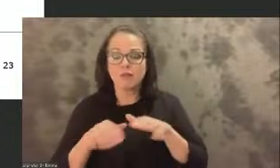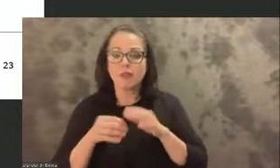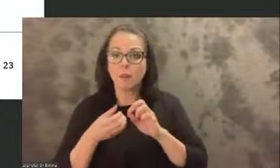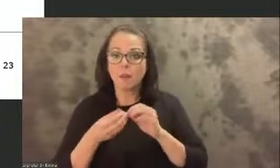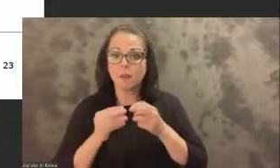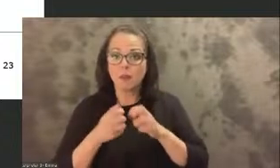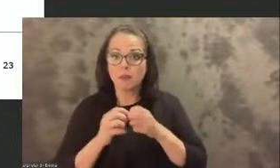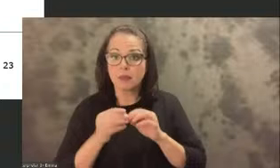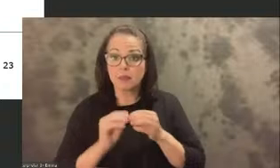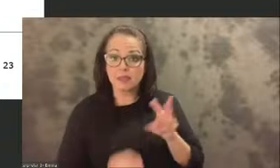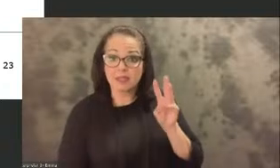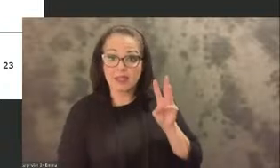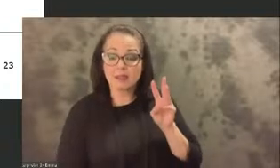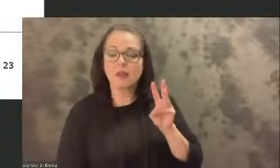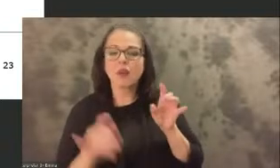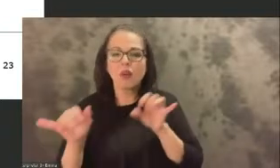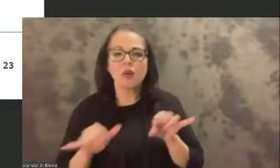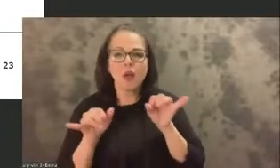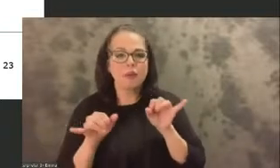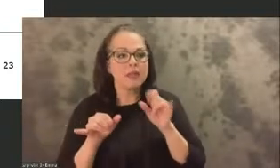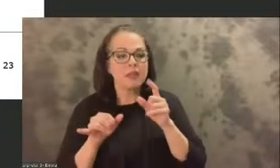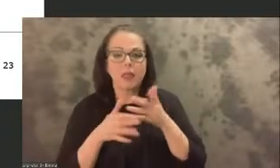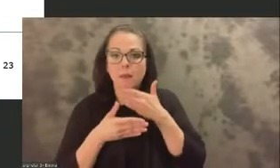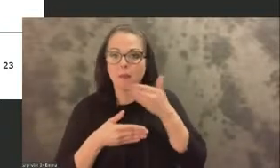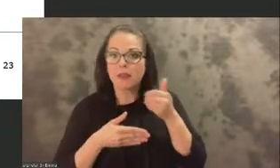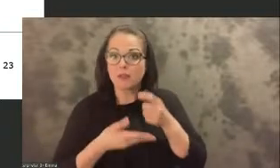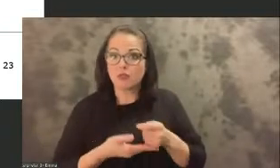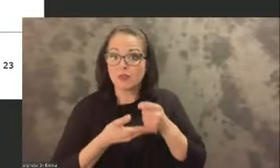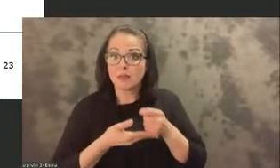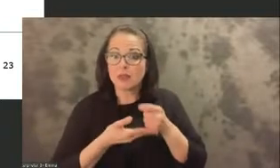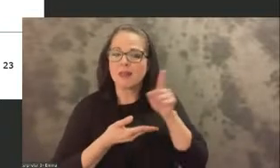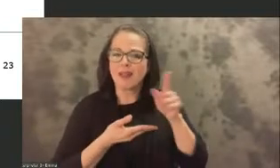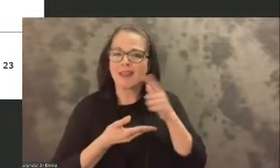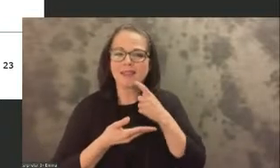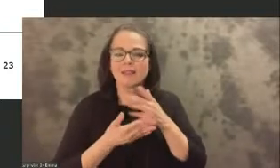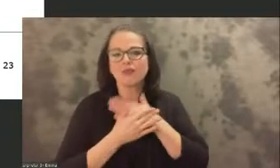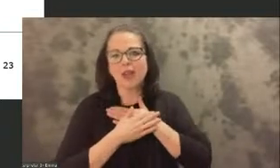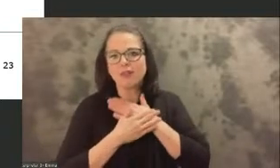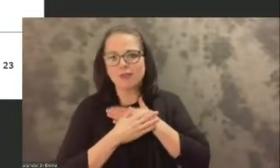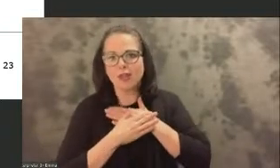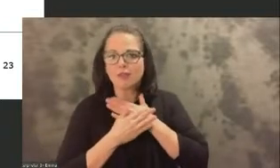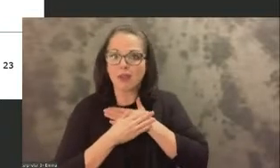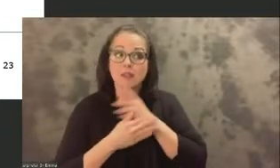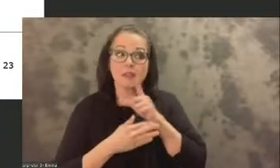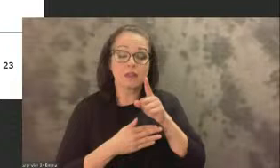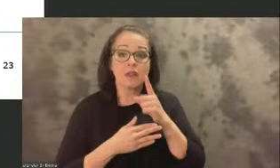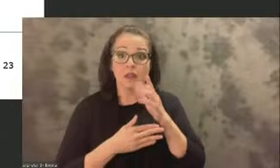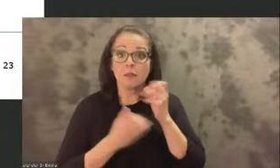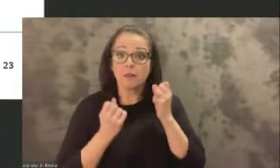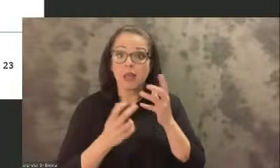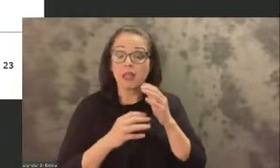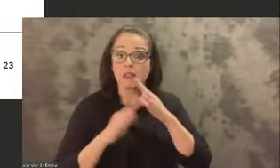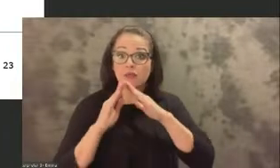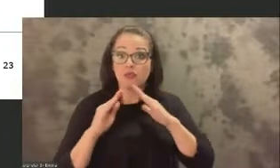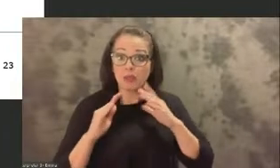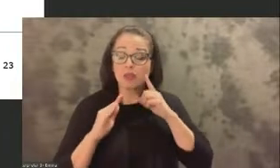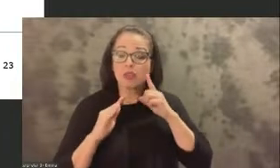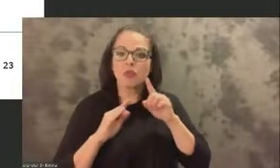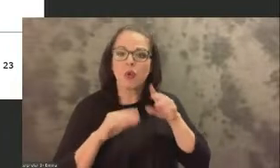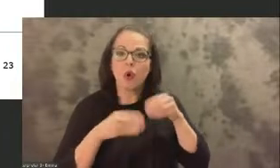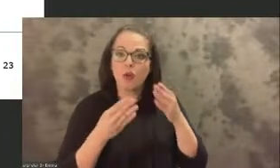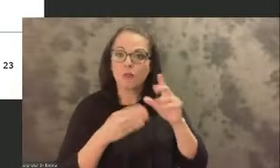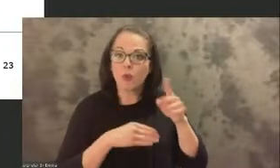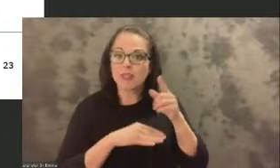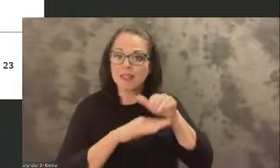Commonly, the best treatment for many long COVID conditions is rest. Many homeless shelters offer night-only services. We're requesting that both